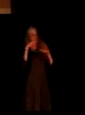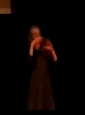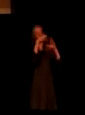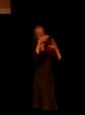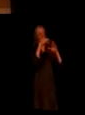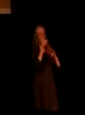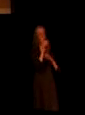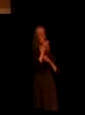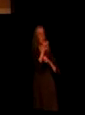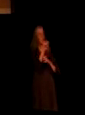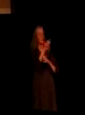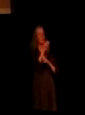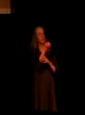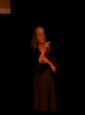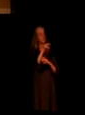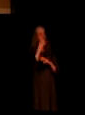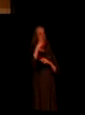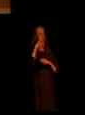hot, wet.